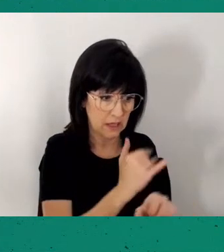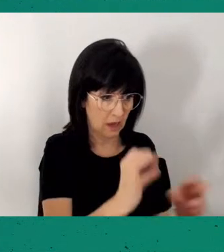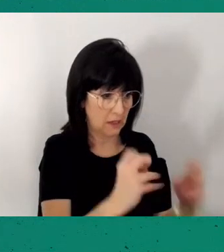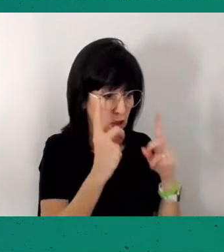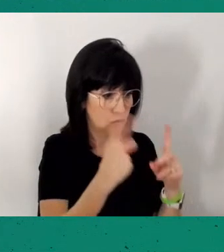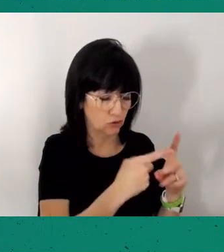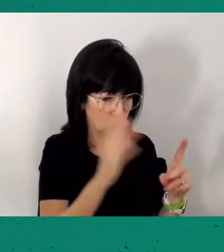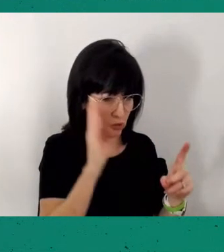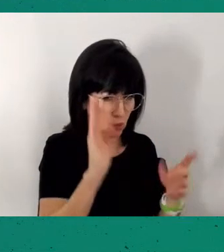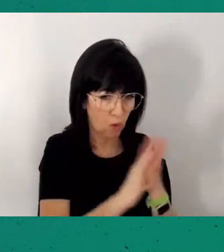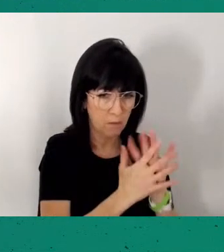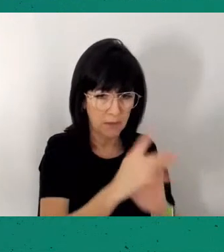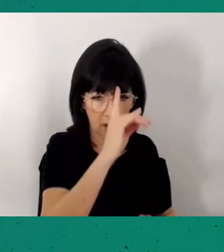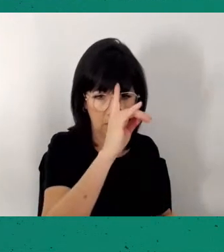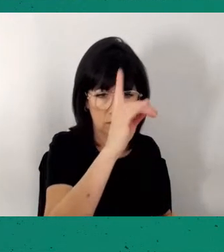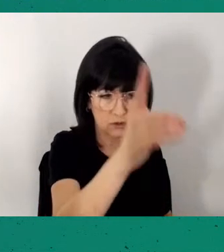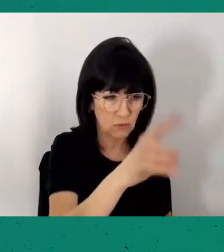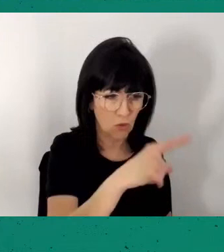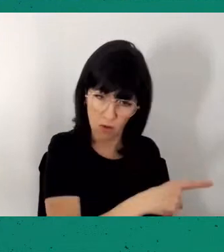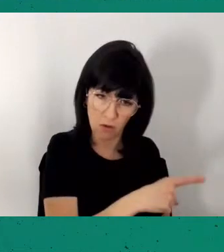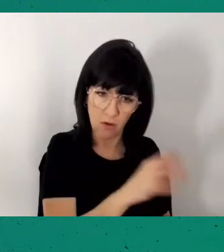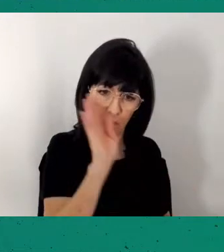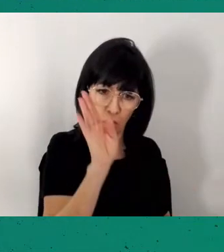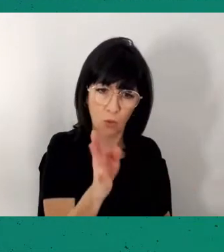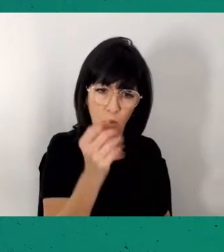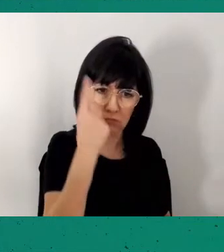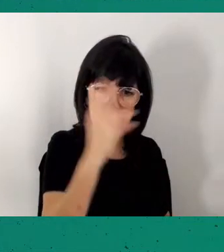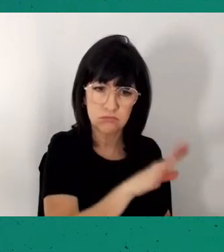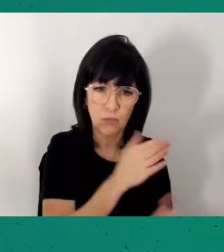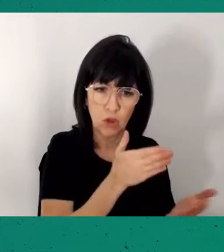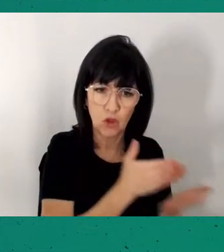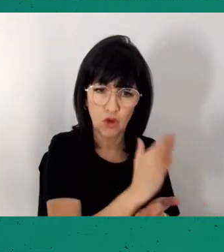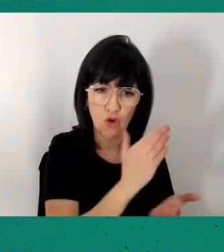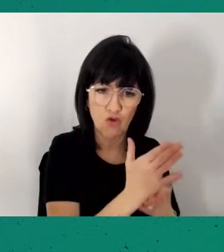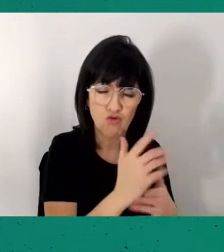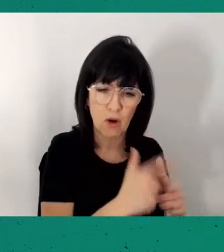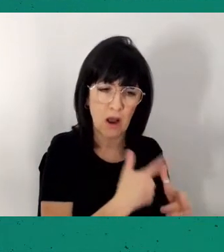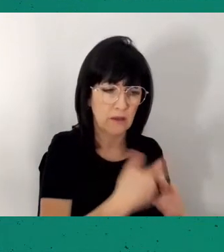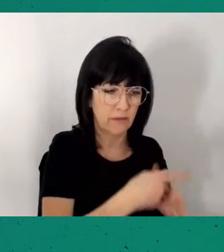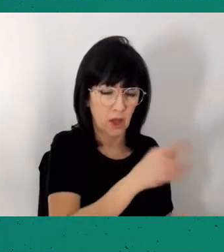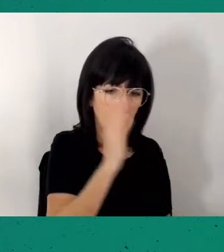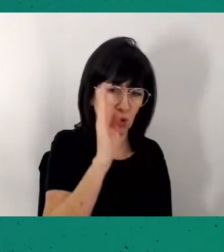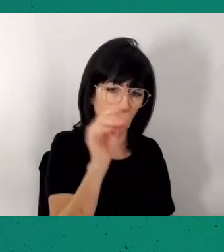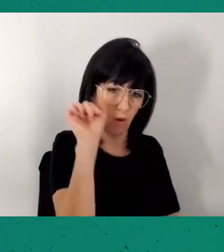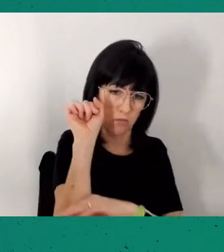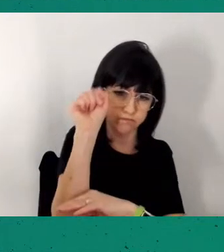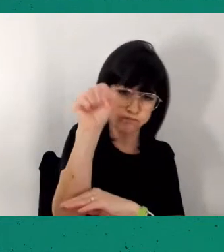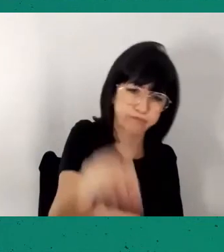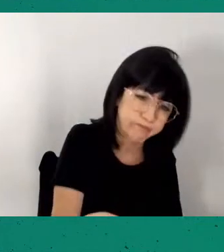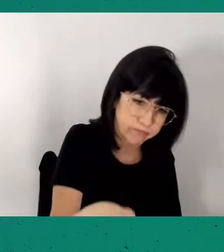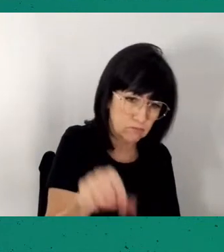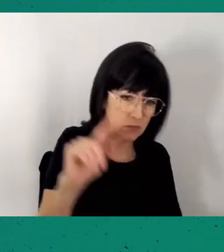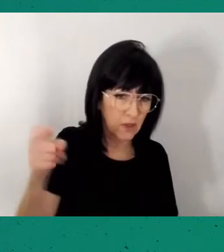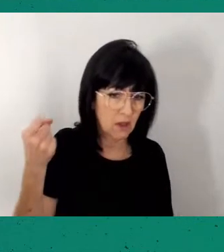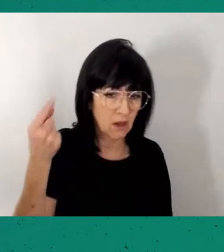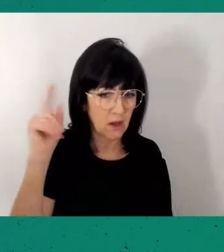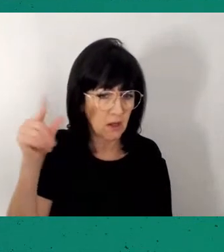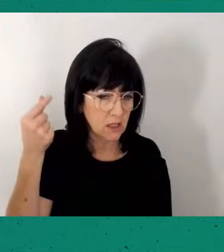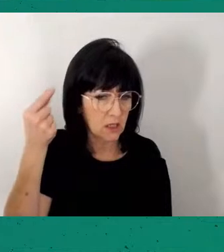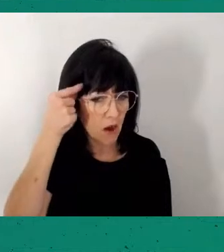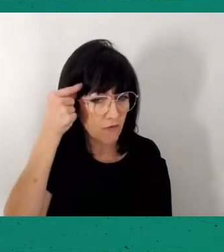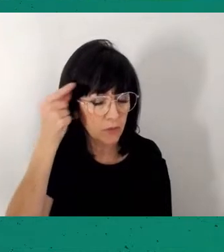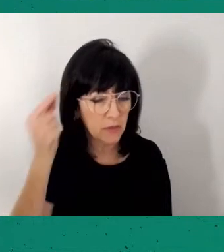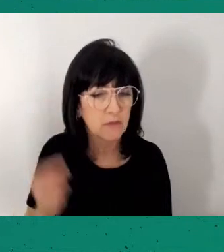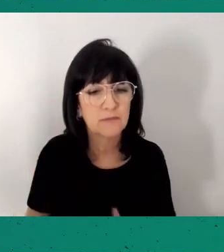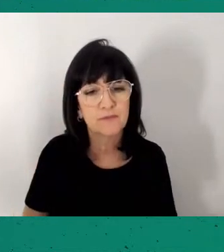withhold from them instruction, lest they become dissatisfied with government. A time when